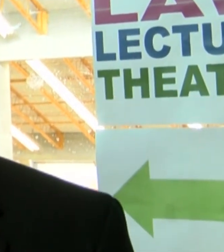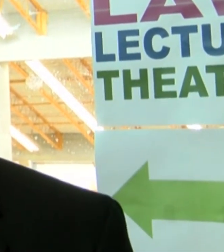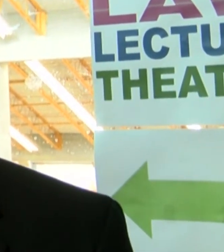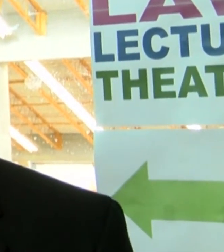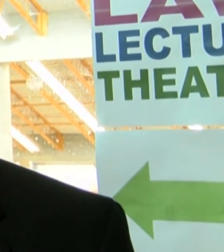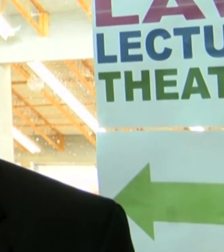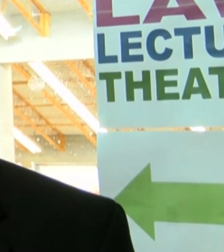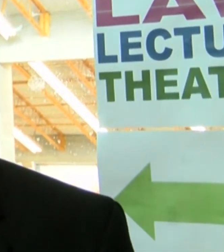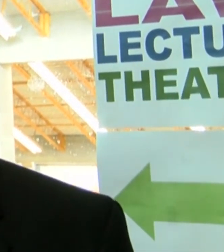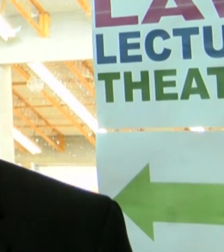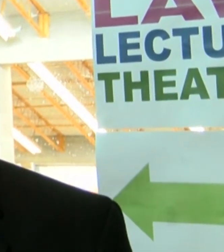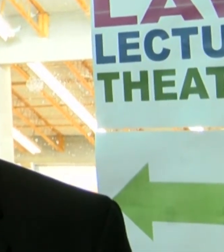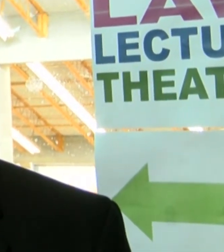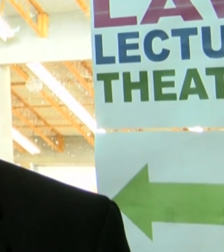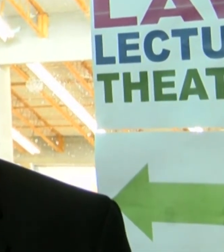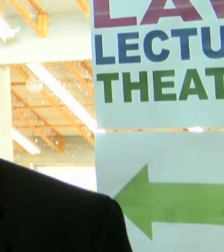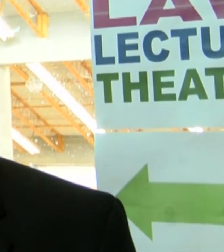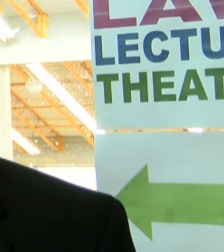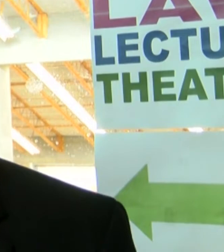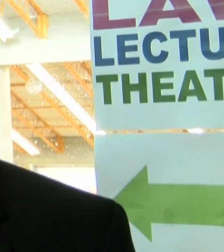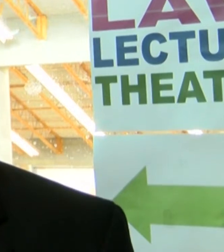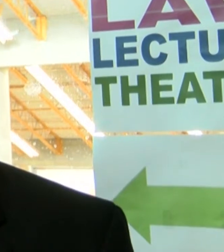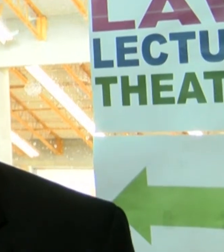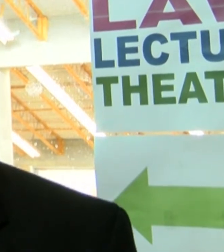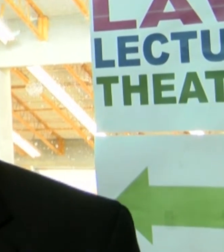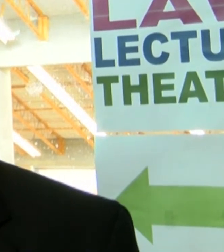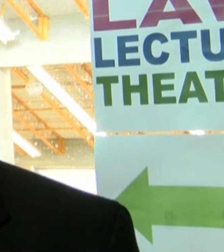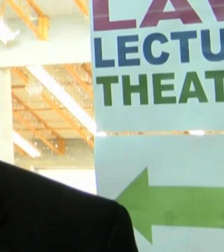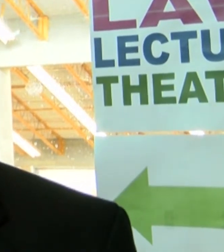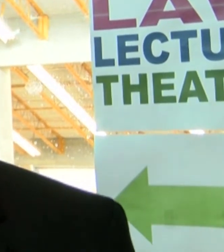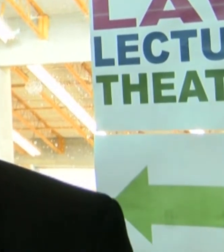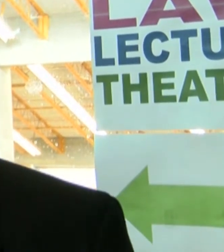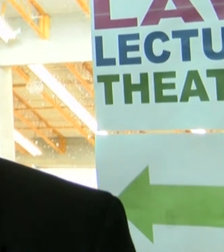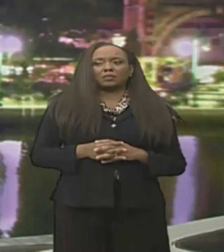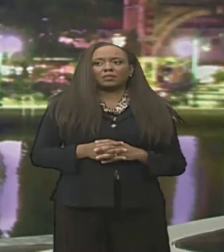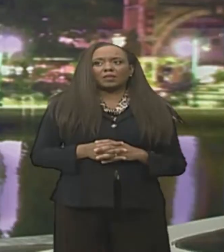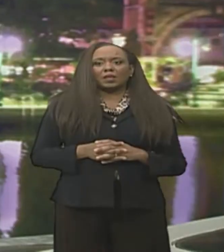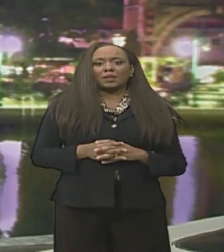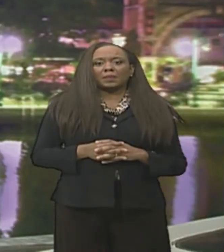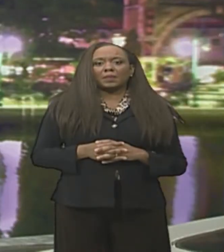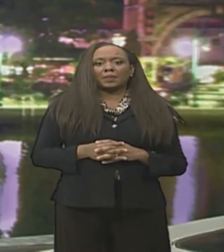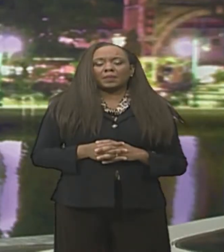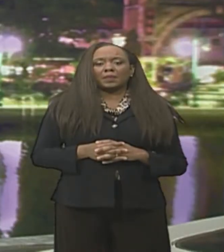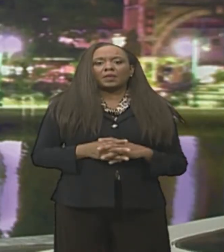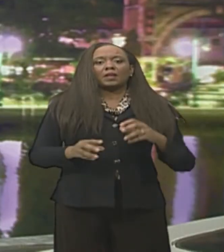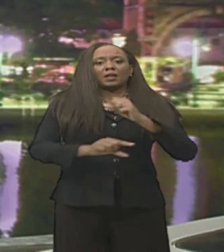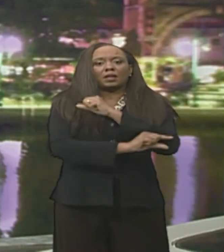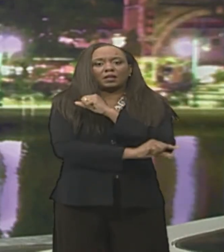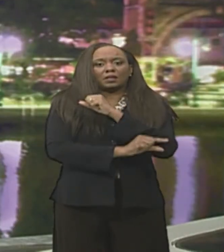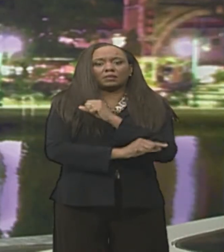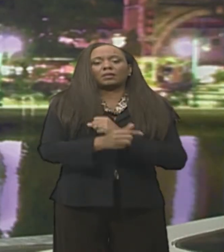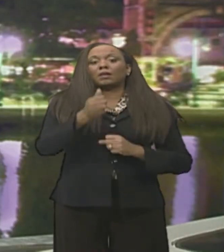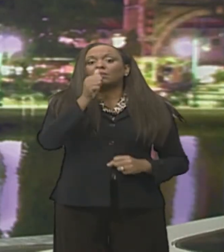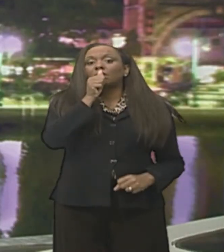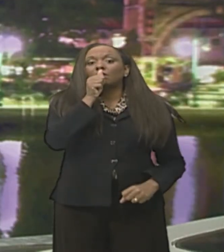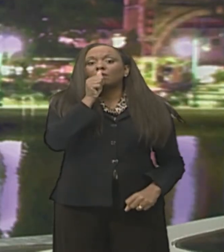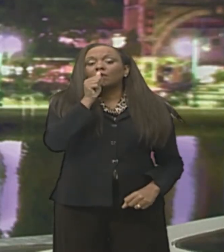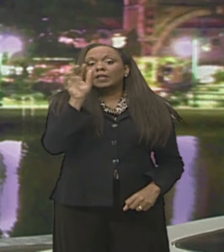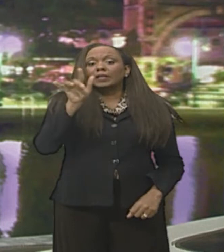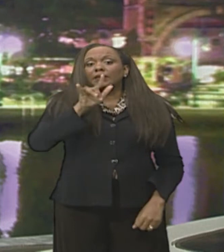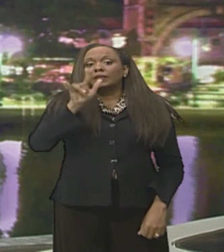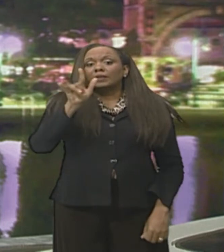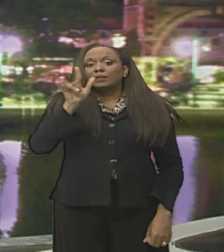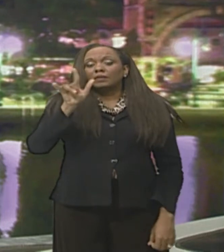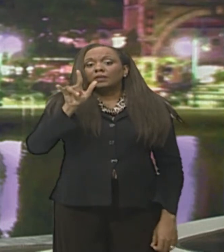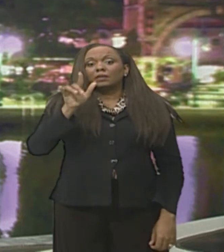legal systems and challenged the dominance of the empires using law. In Ghana, a private chartered